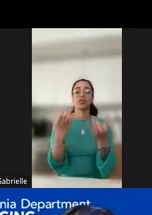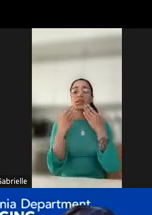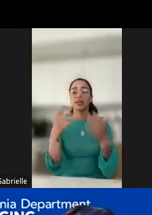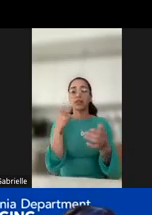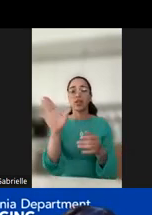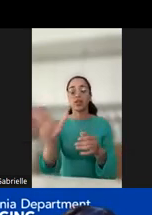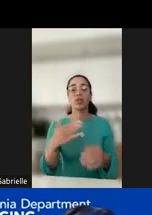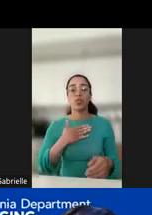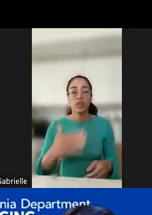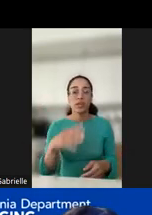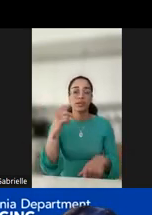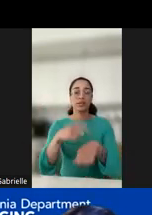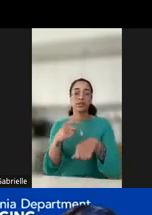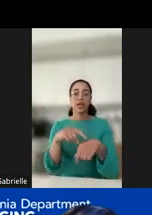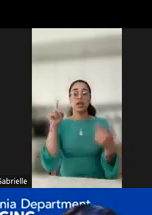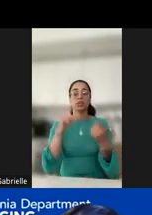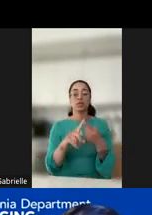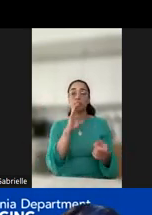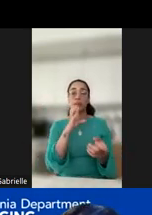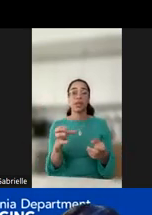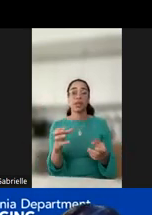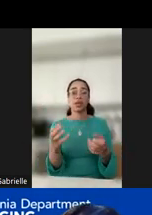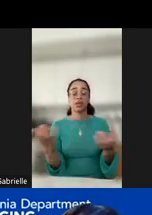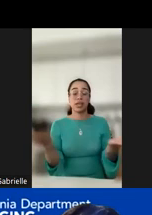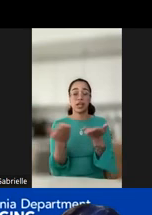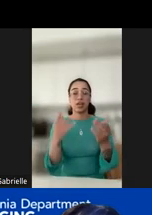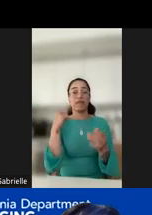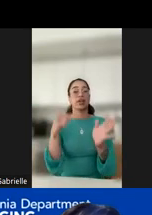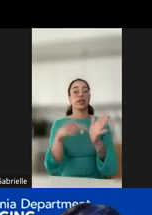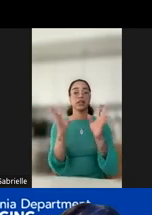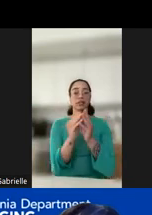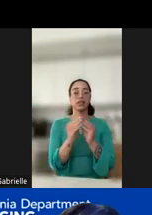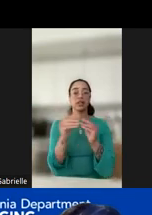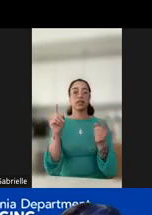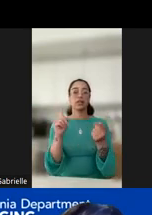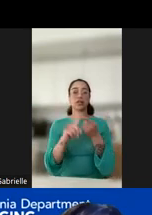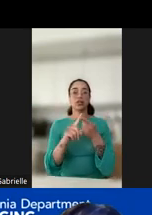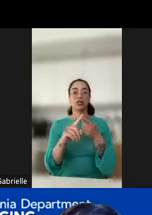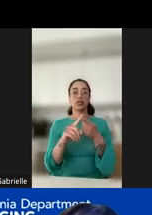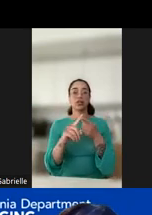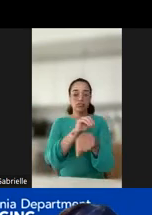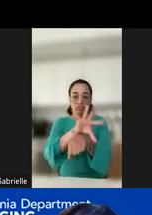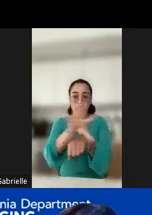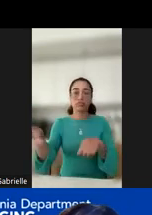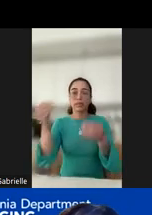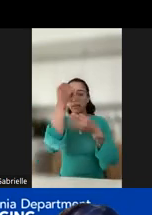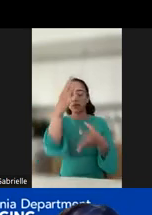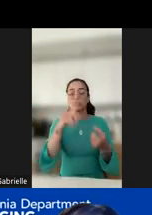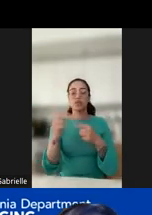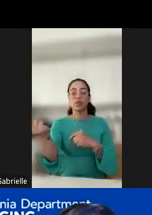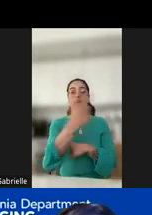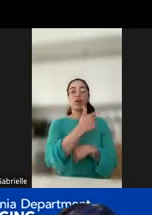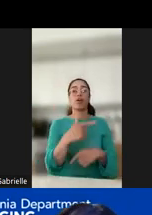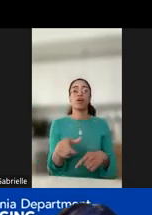time to want to present today at this meeting to impart information to you all on